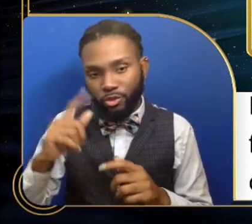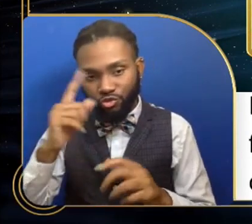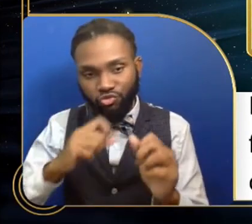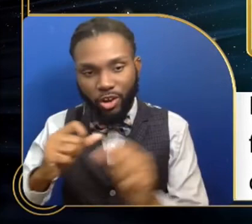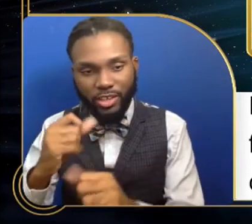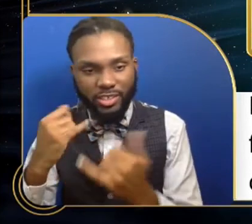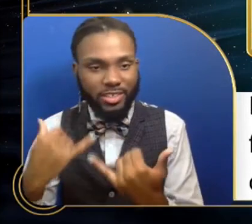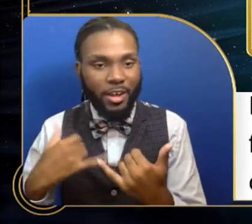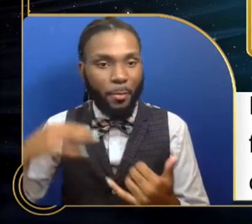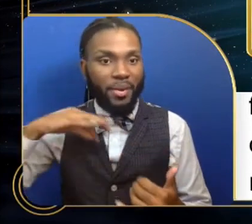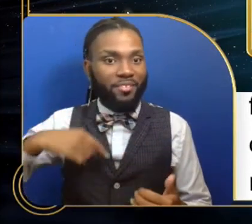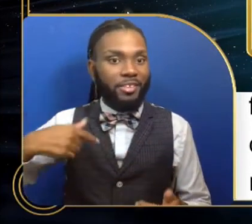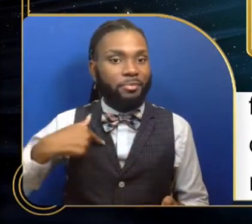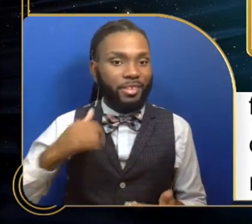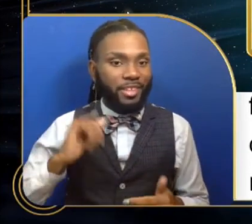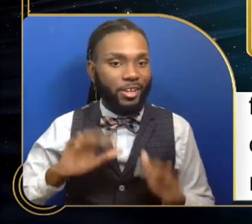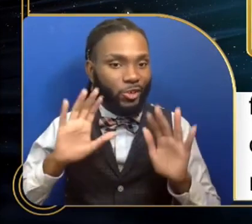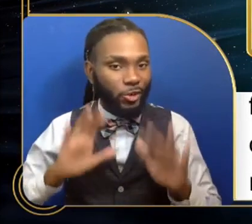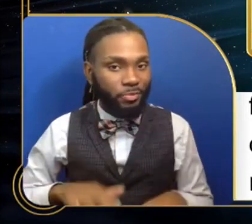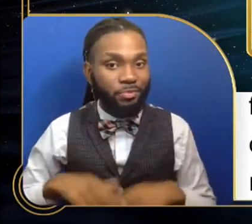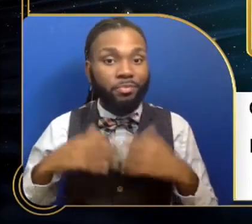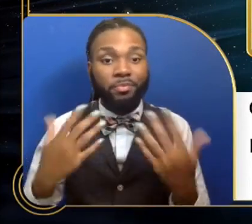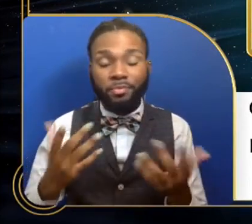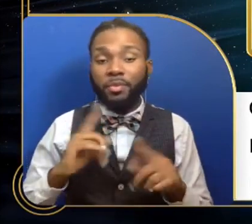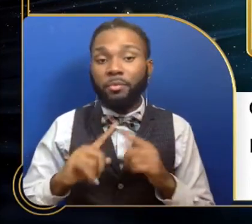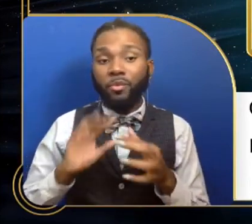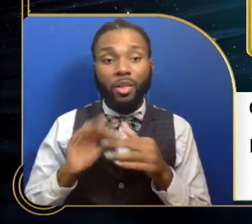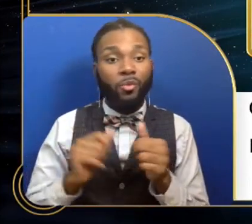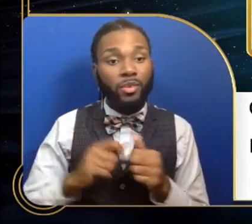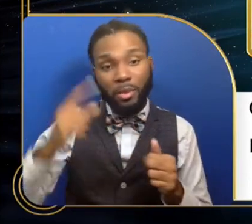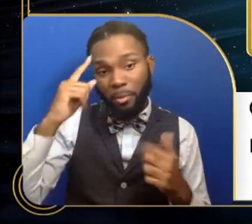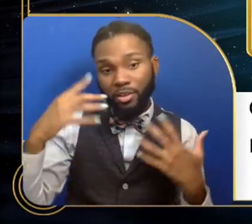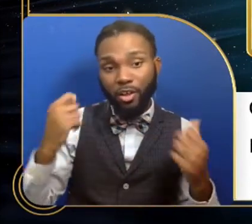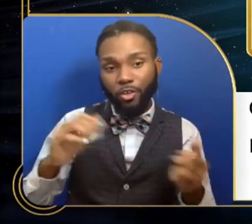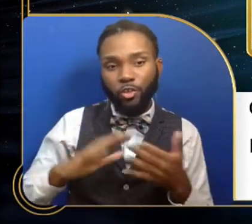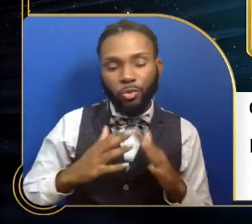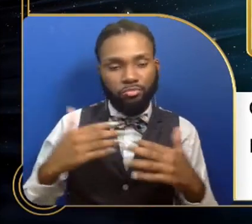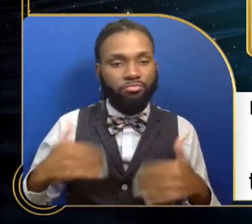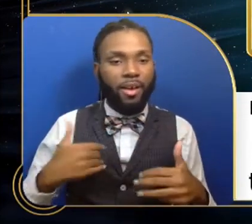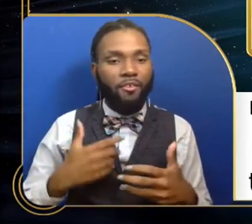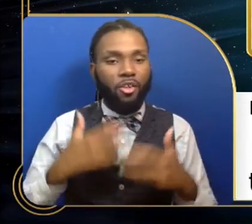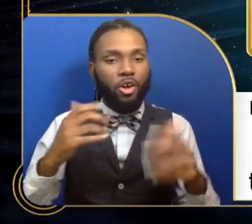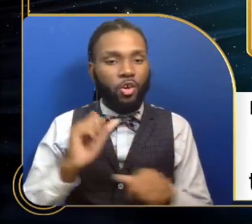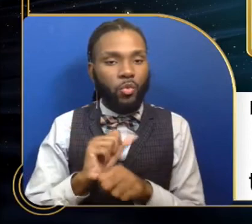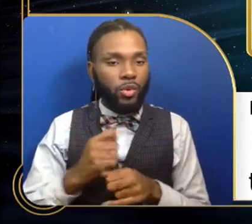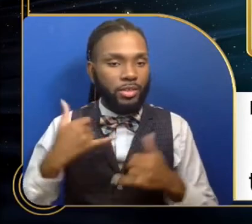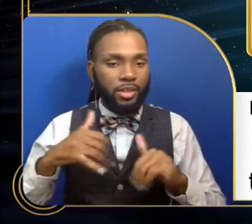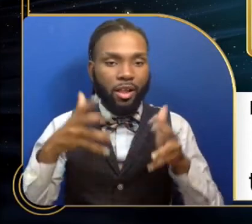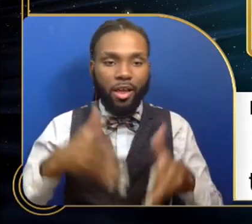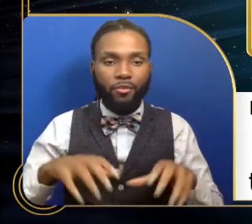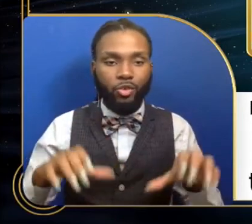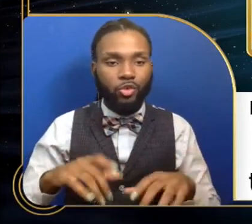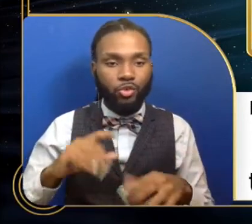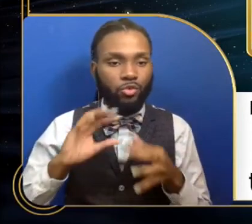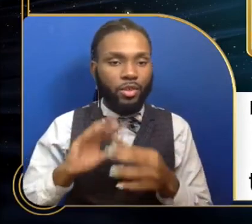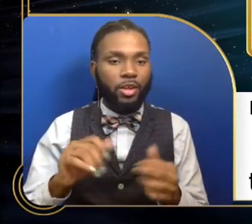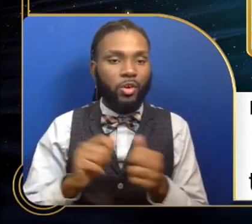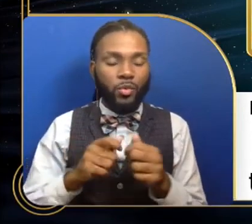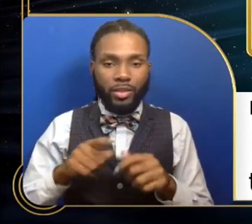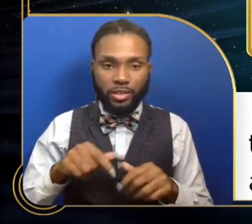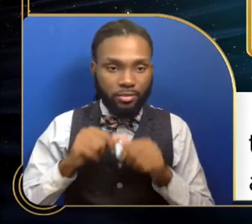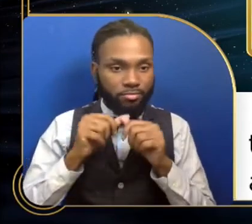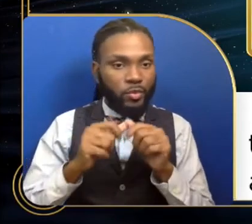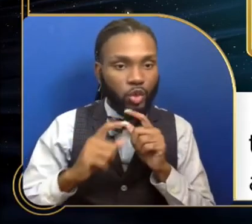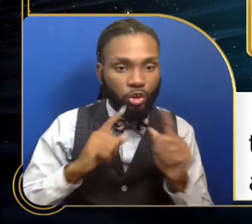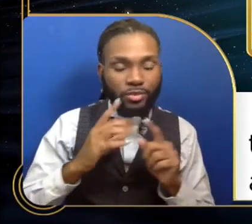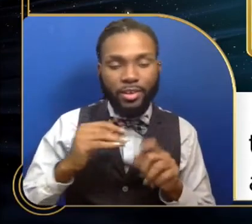is awesome. So in terms of the mental health community, there's lots of work that we still have left to do around the continuous conversation and actions over mental